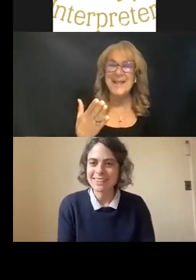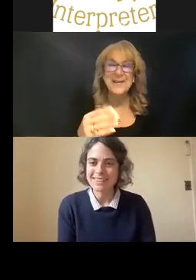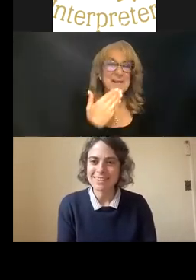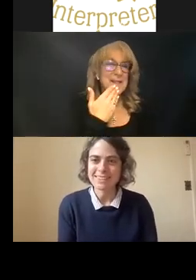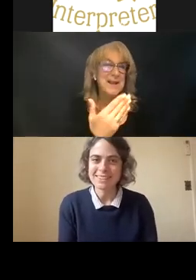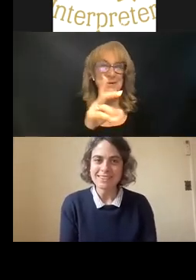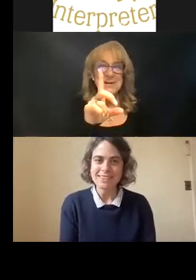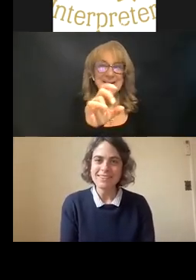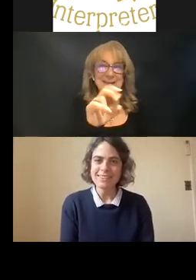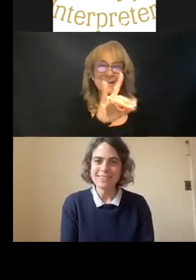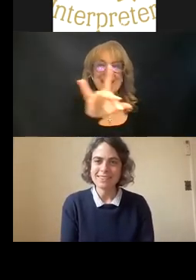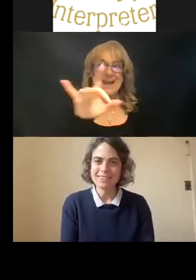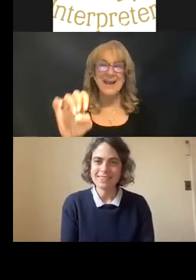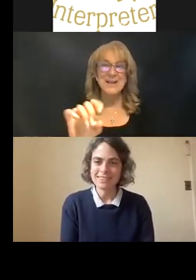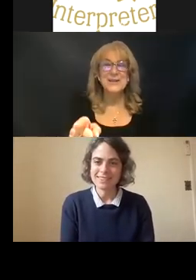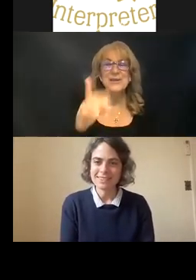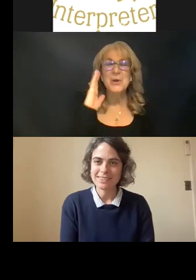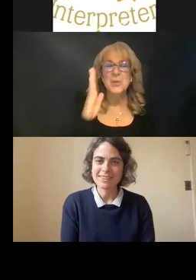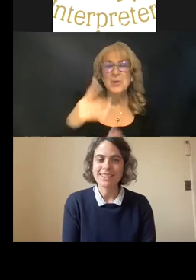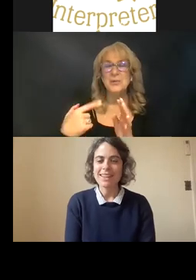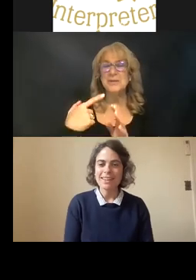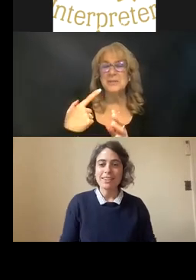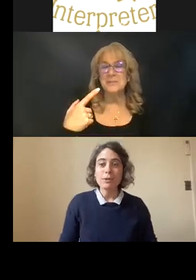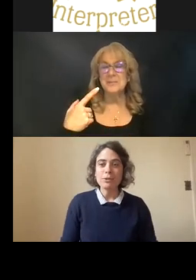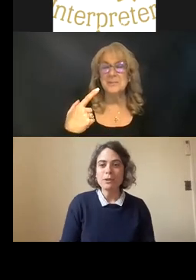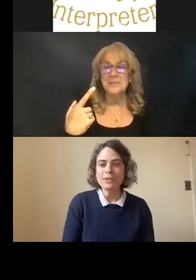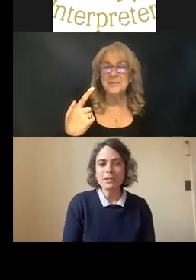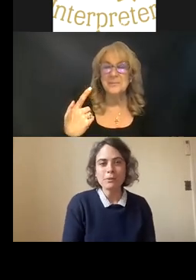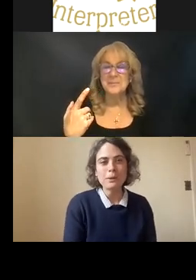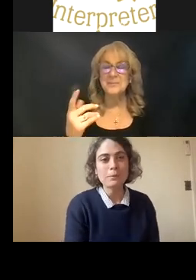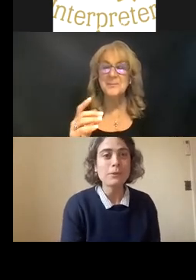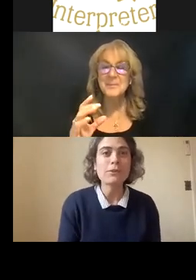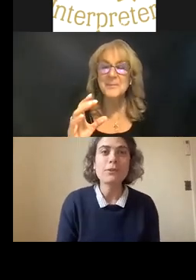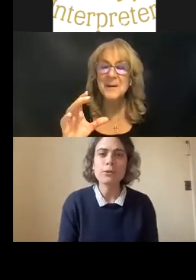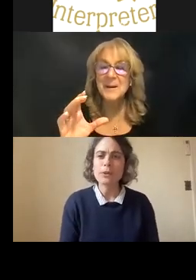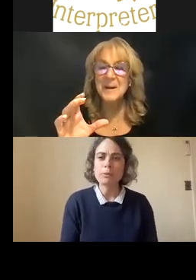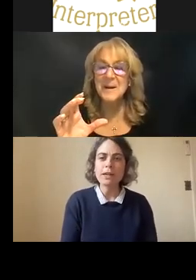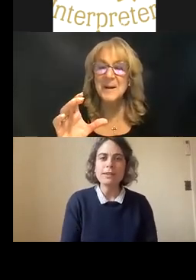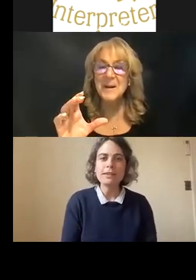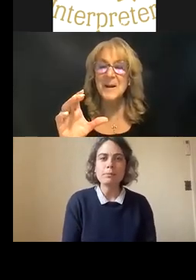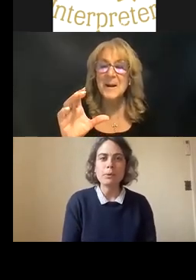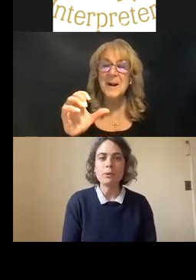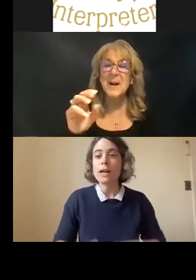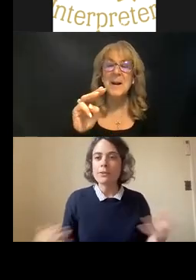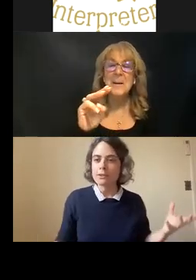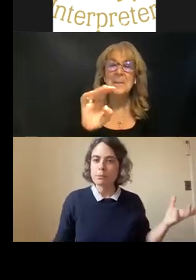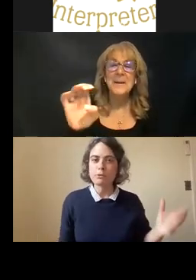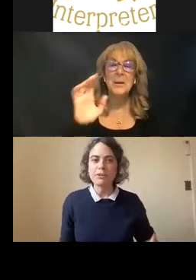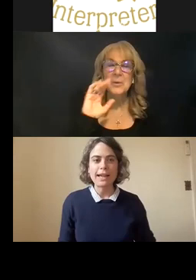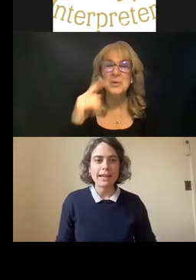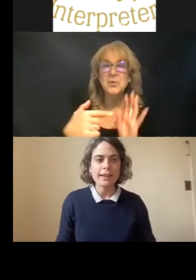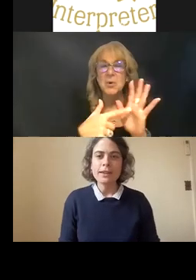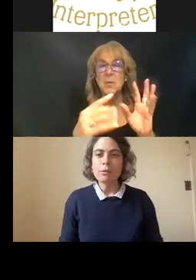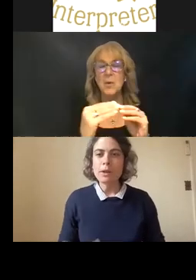and Camille's going to tell us a little bit more about it now. Yes, that was an amazing experiment. So why did the ball, or how did the